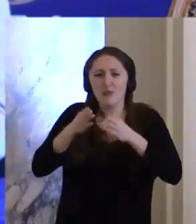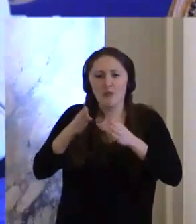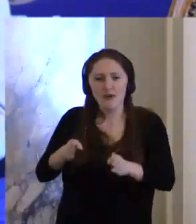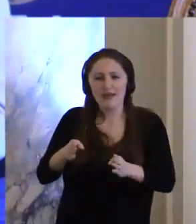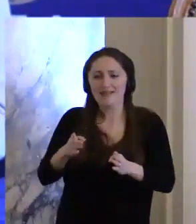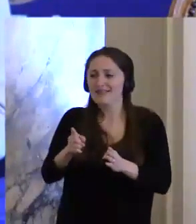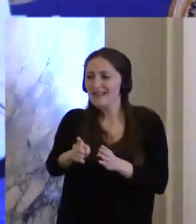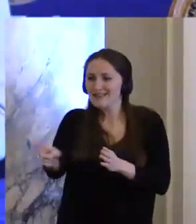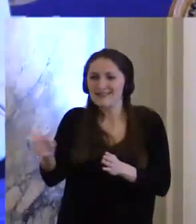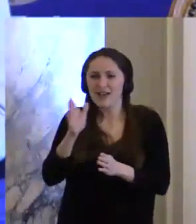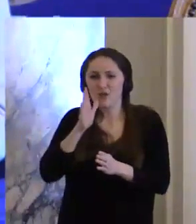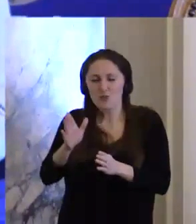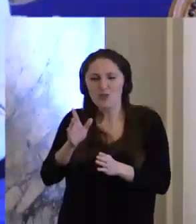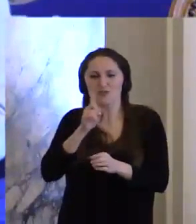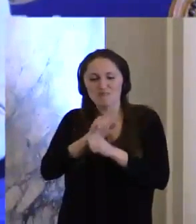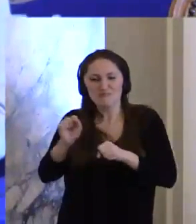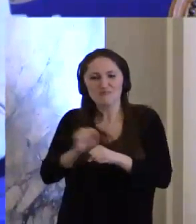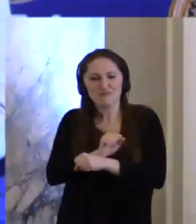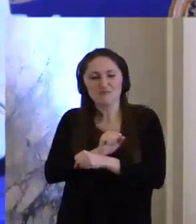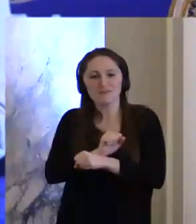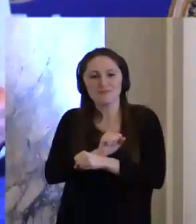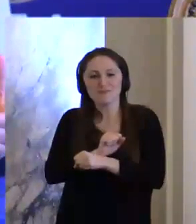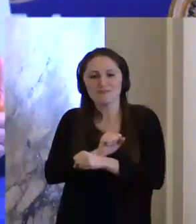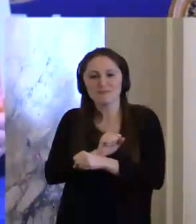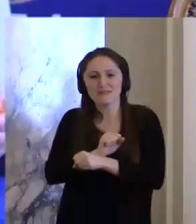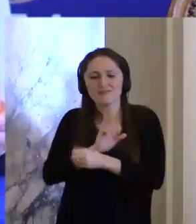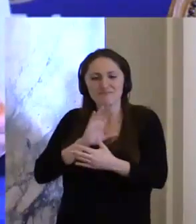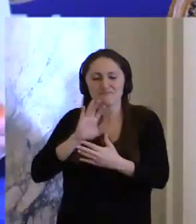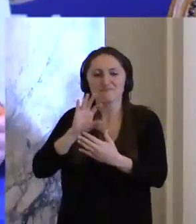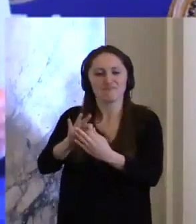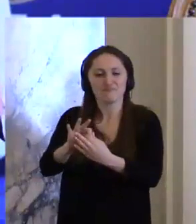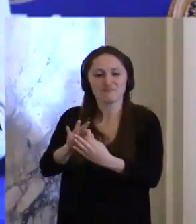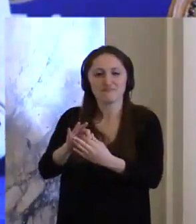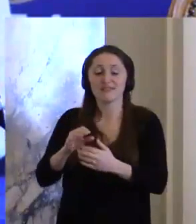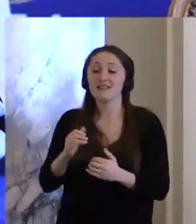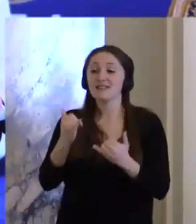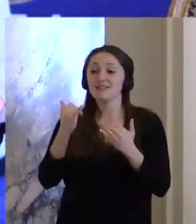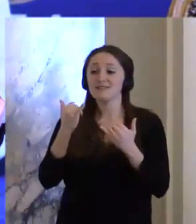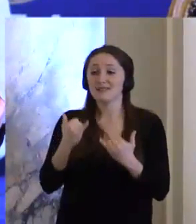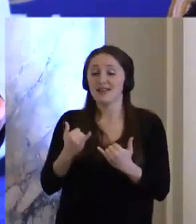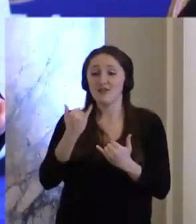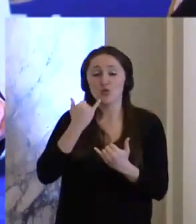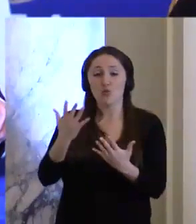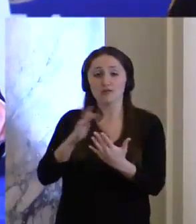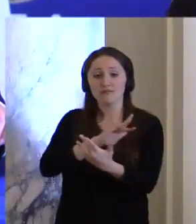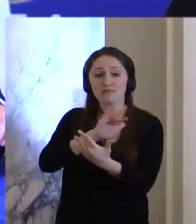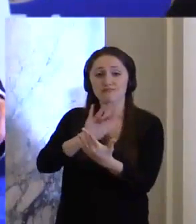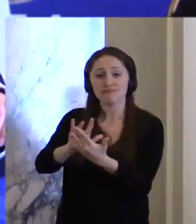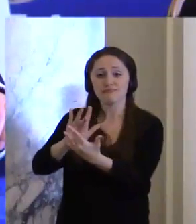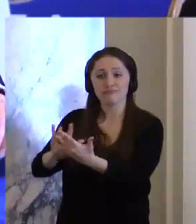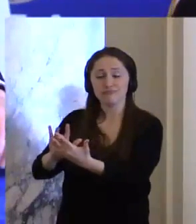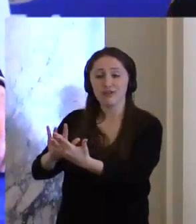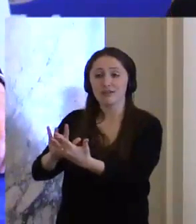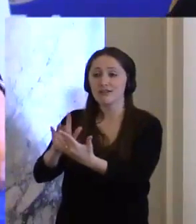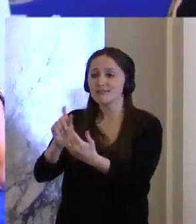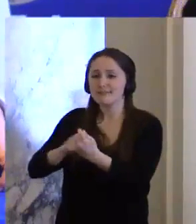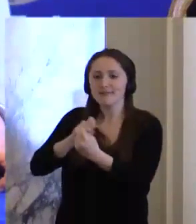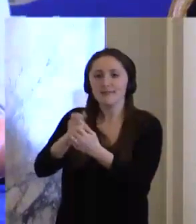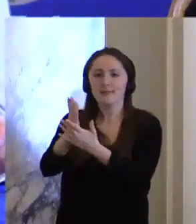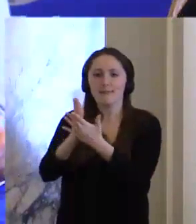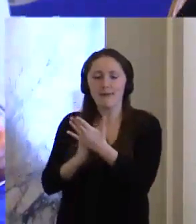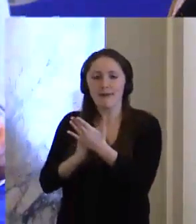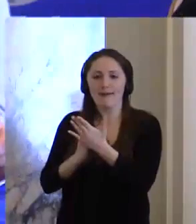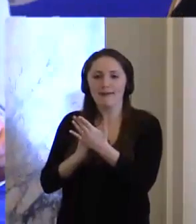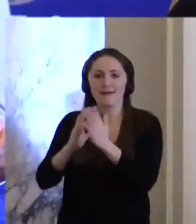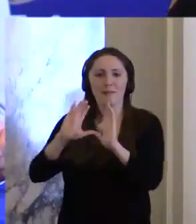they actually are tuned into. These days, if you want to reach a certain segment of the population and you put an ad in